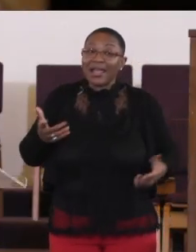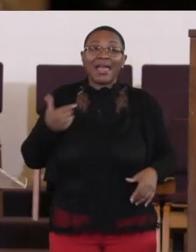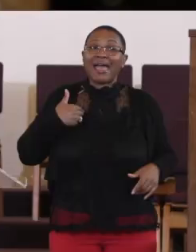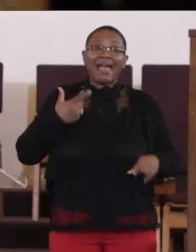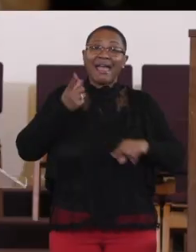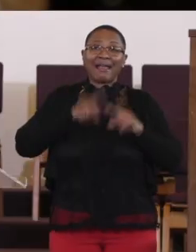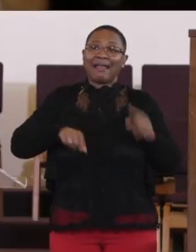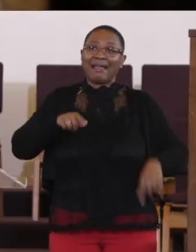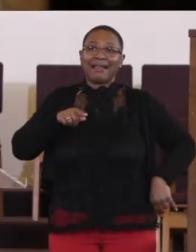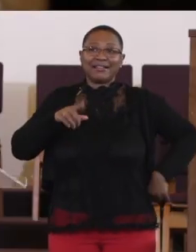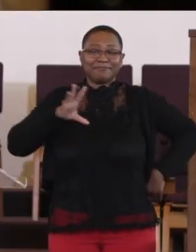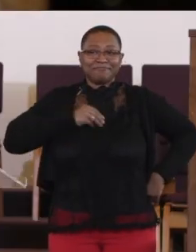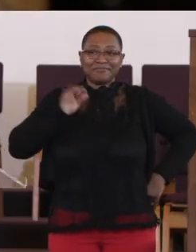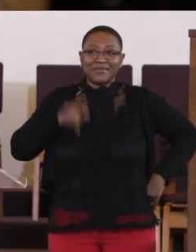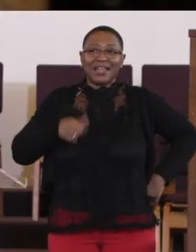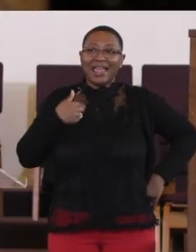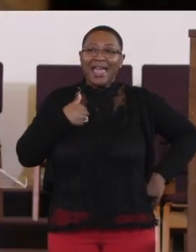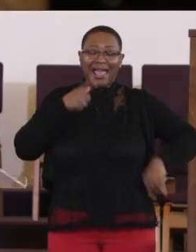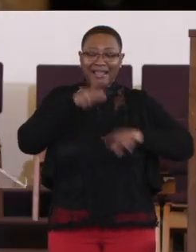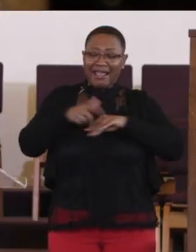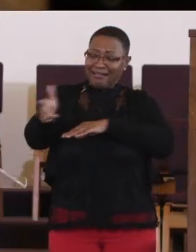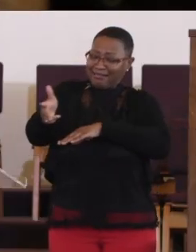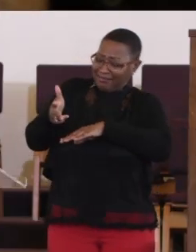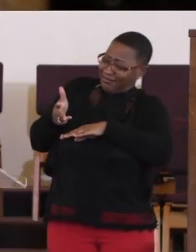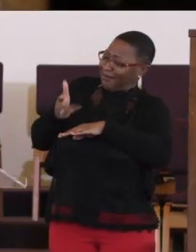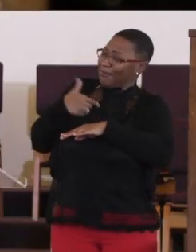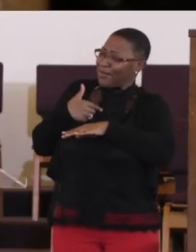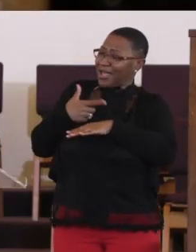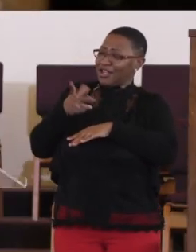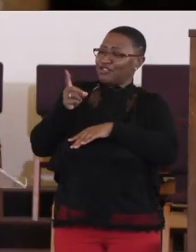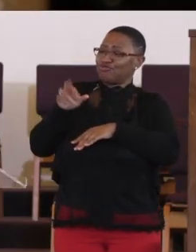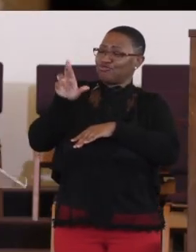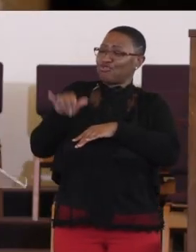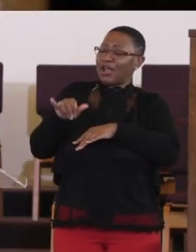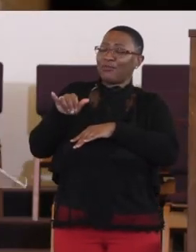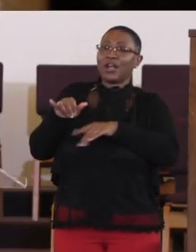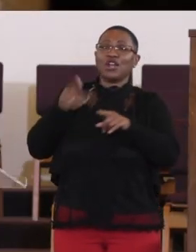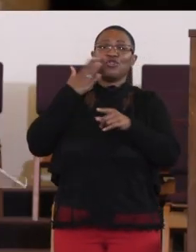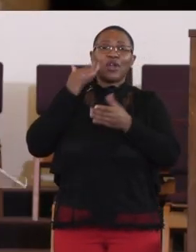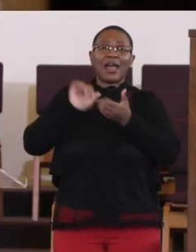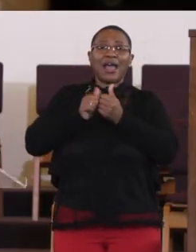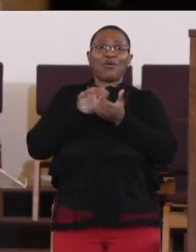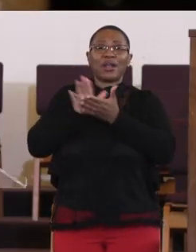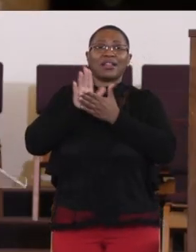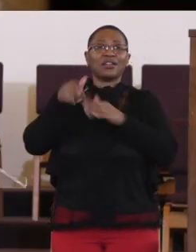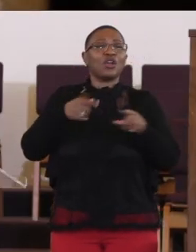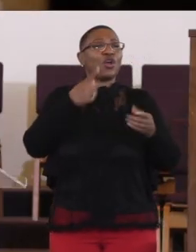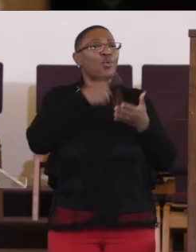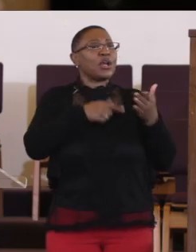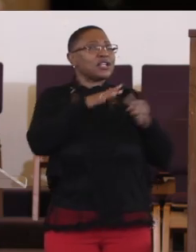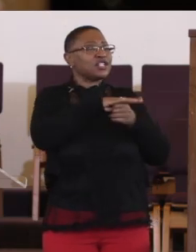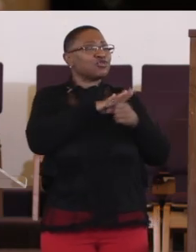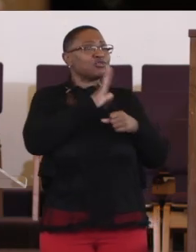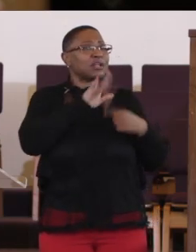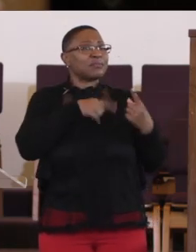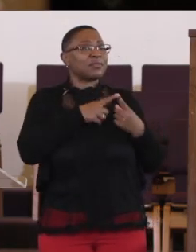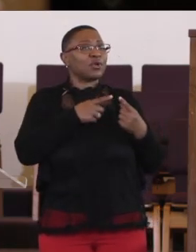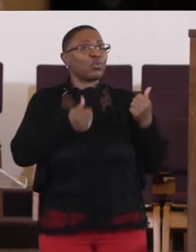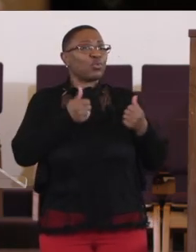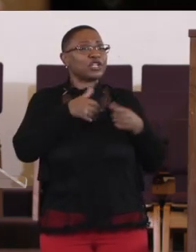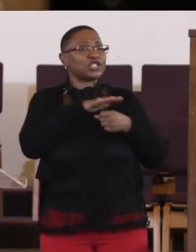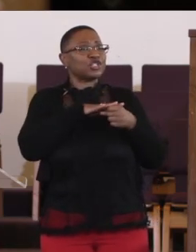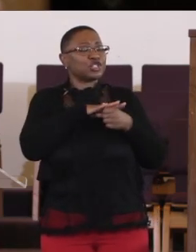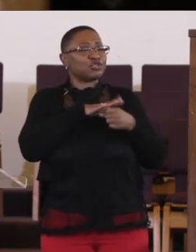can't take that. I can't get out my driveway. That place, you know how we clean up our neighborhood. So what district are you talking about now? Huh?